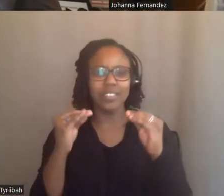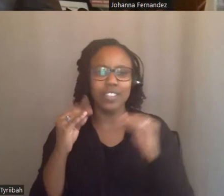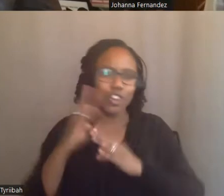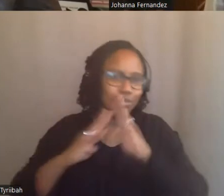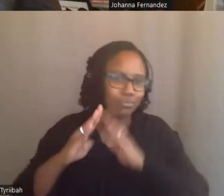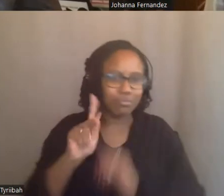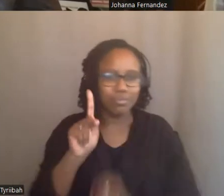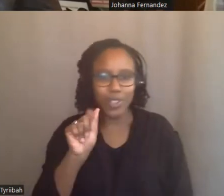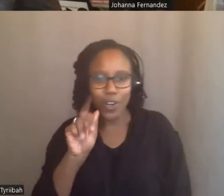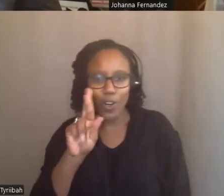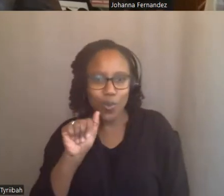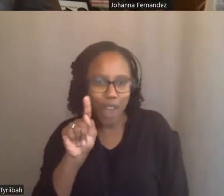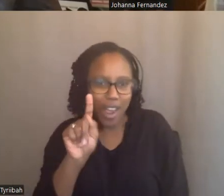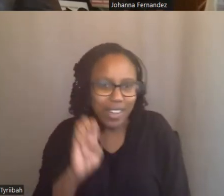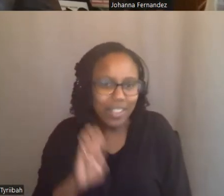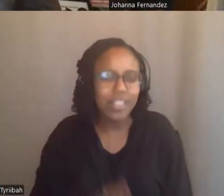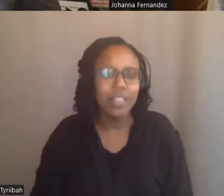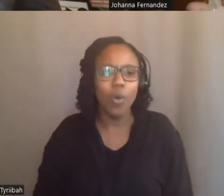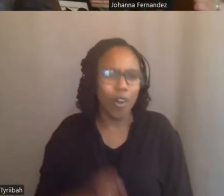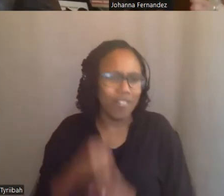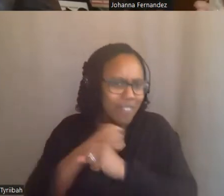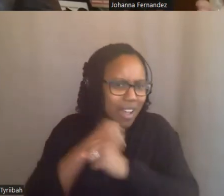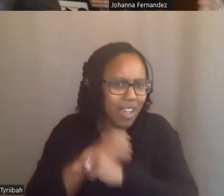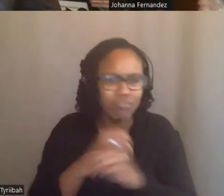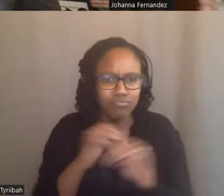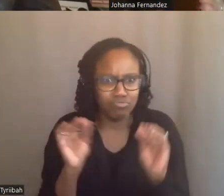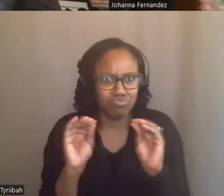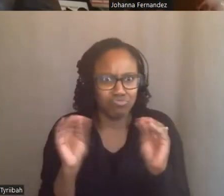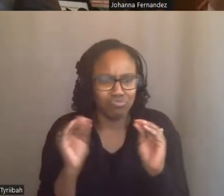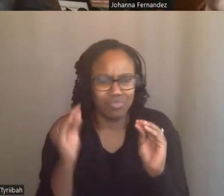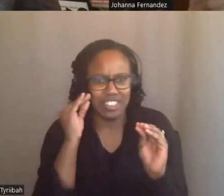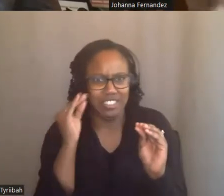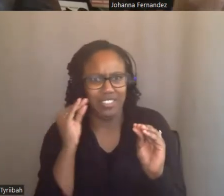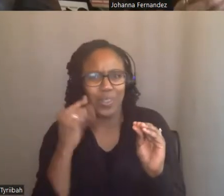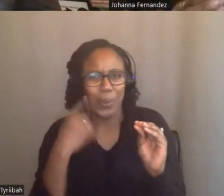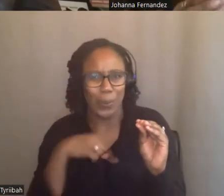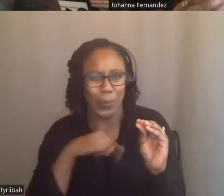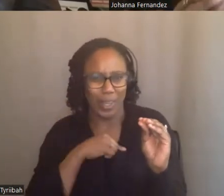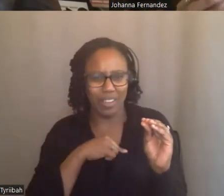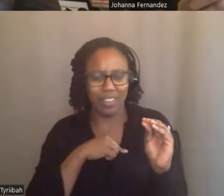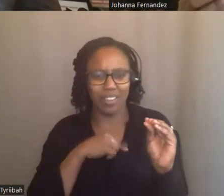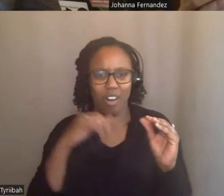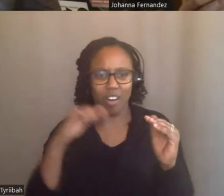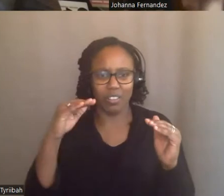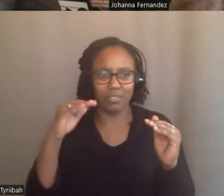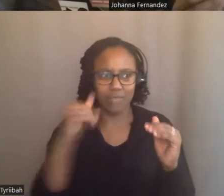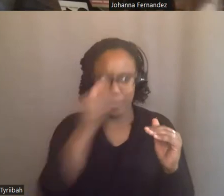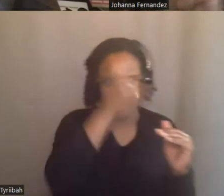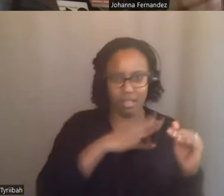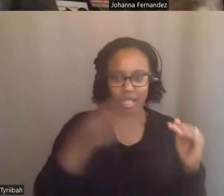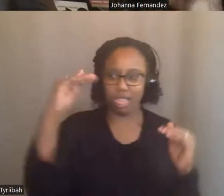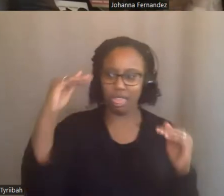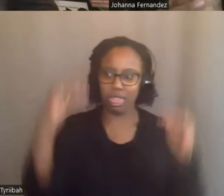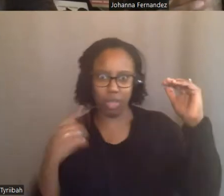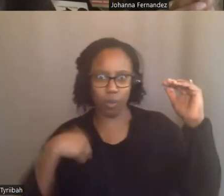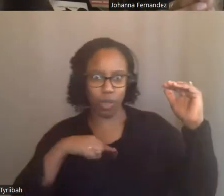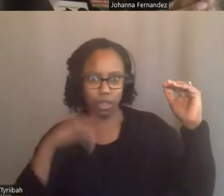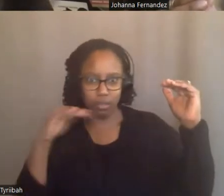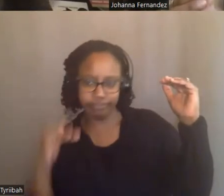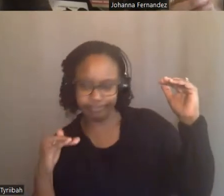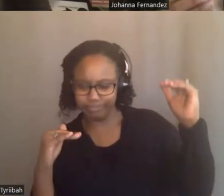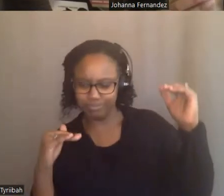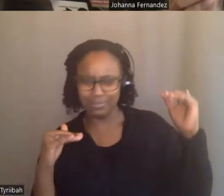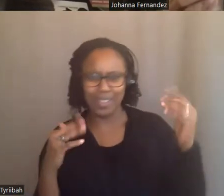men. And we're essentially second-class citizens, but also, what the hell is machismo?